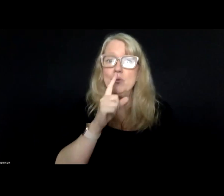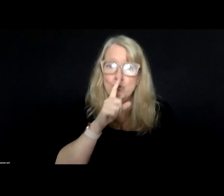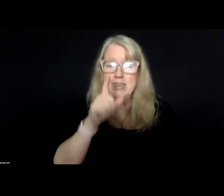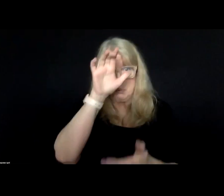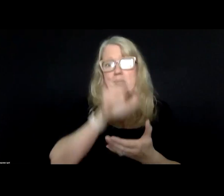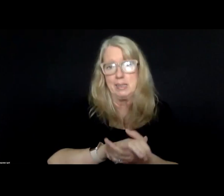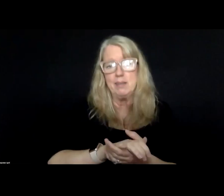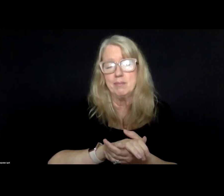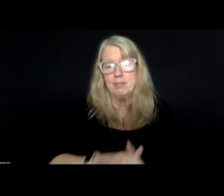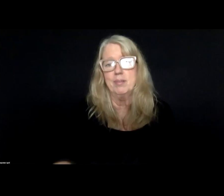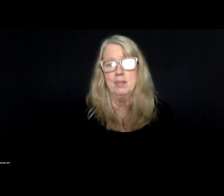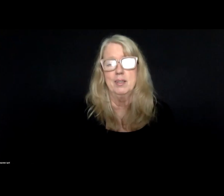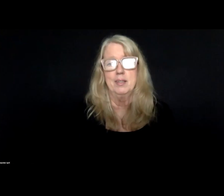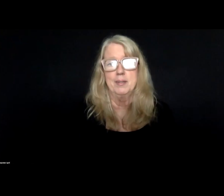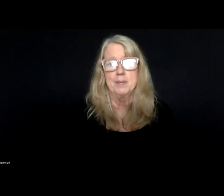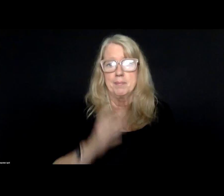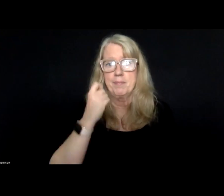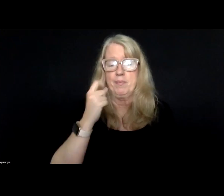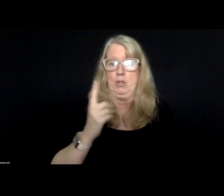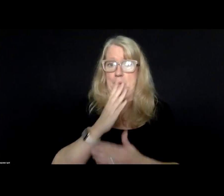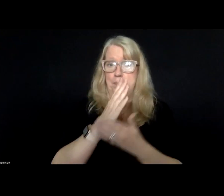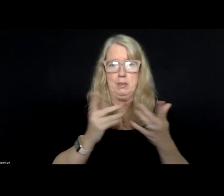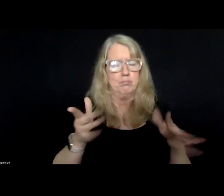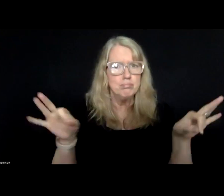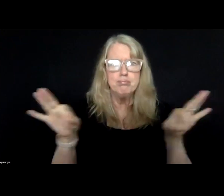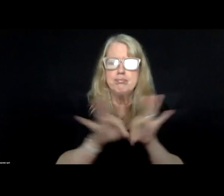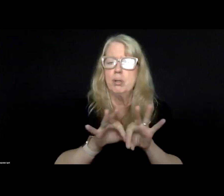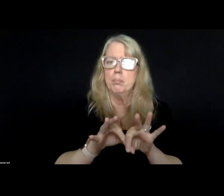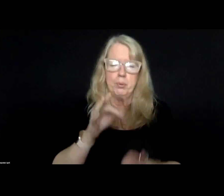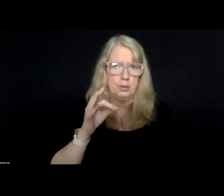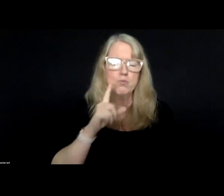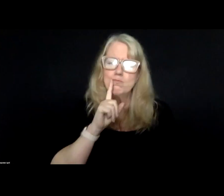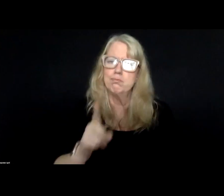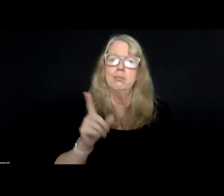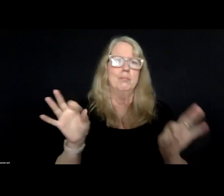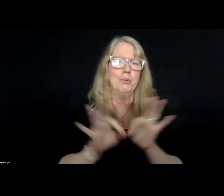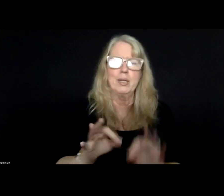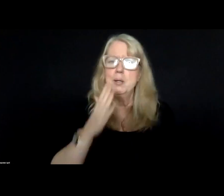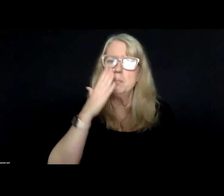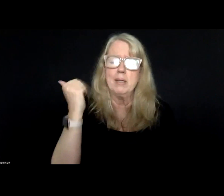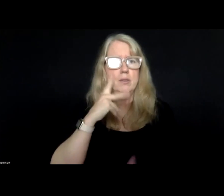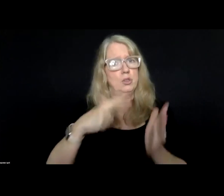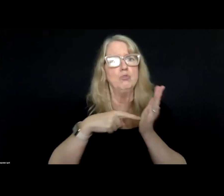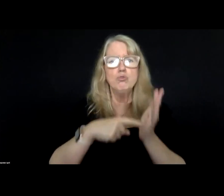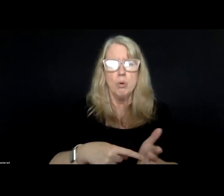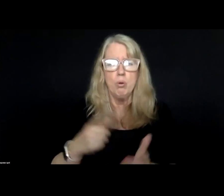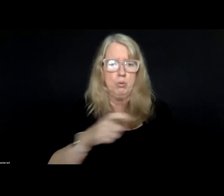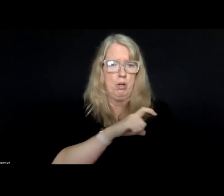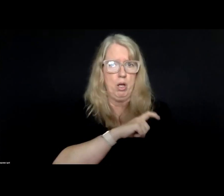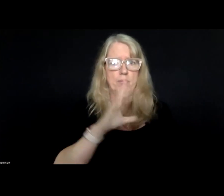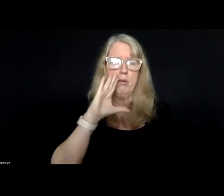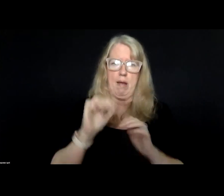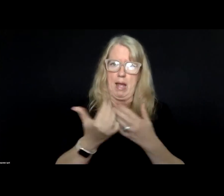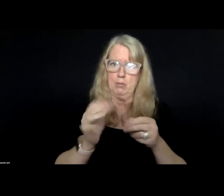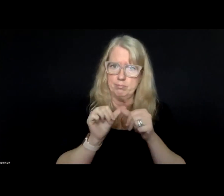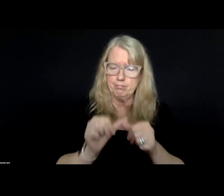in. It is a piece that I think is super important because it shows the officer how to continue to keep